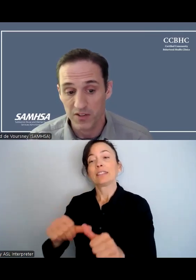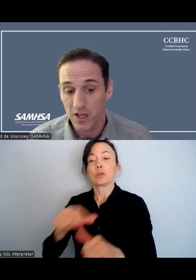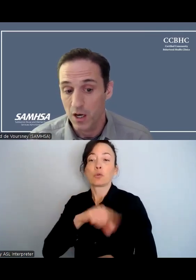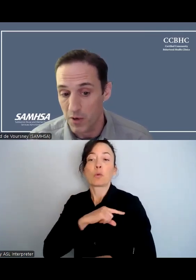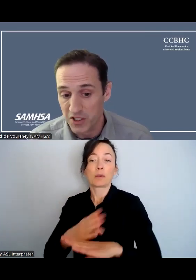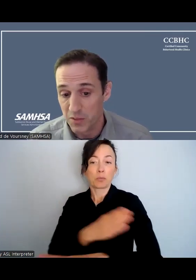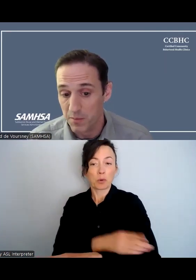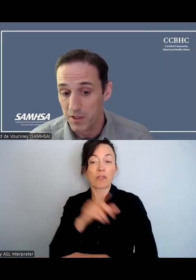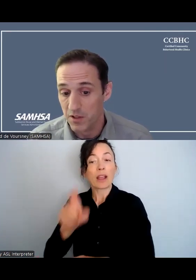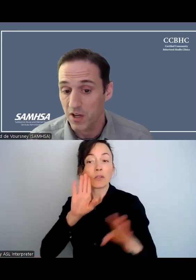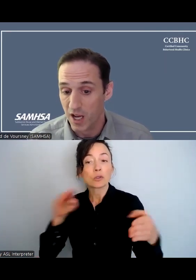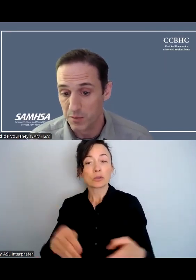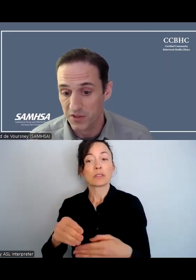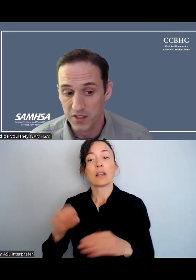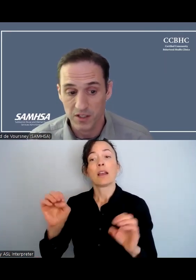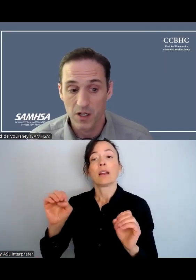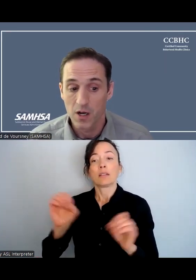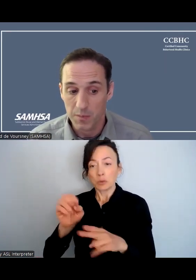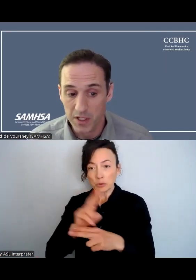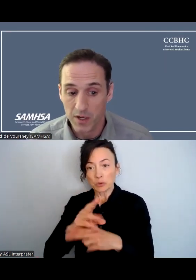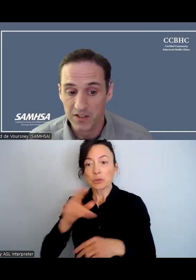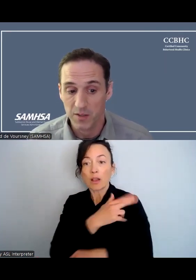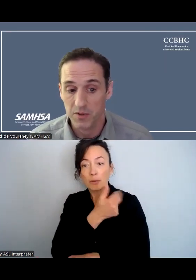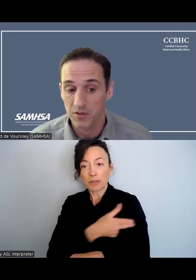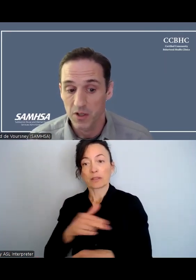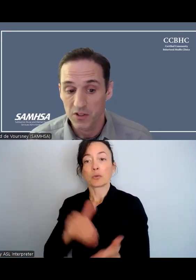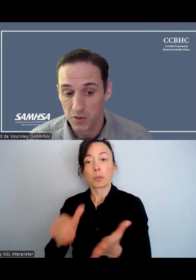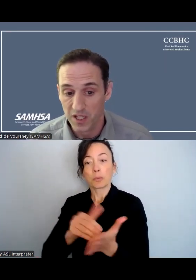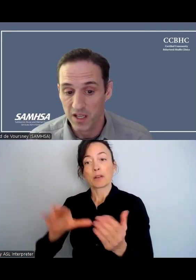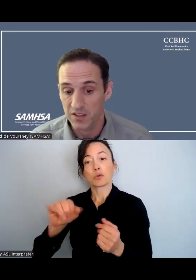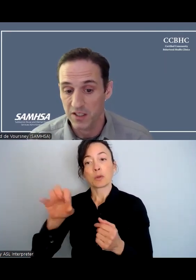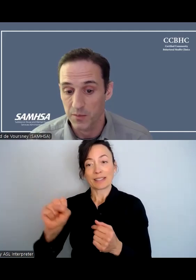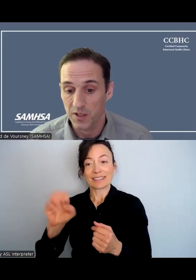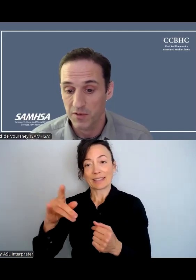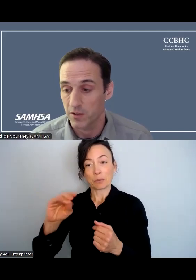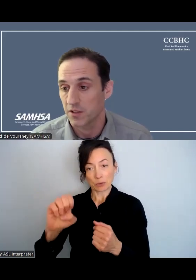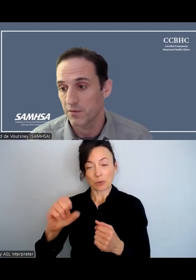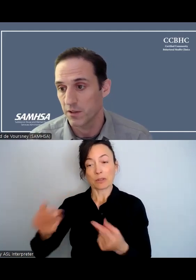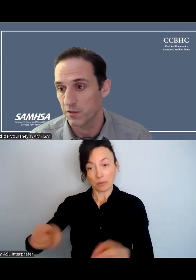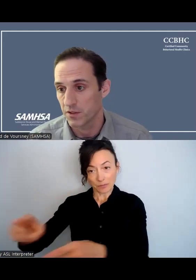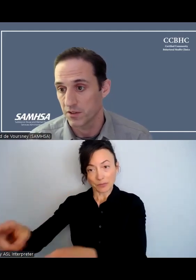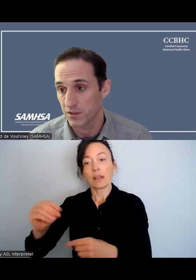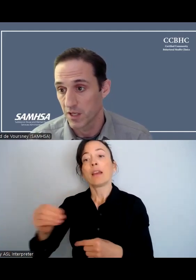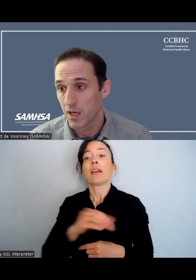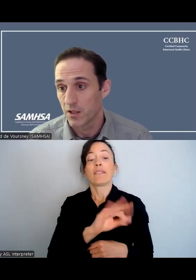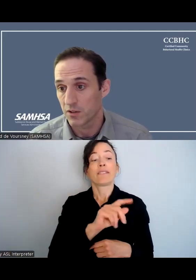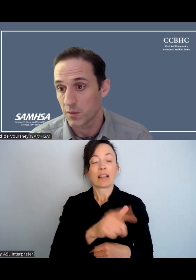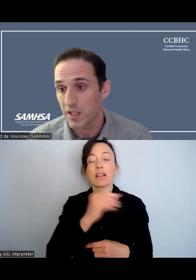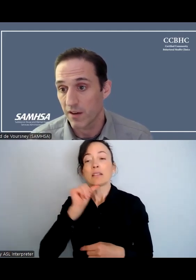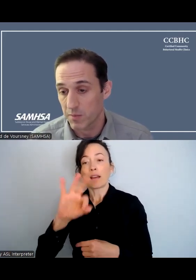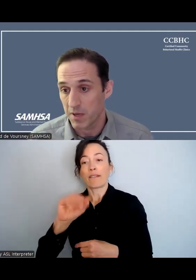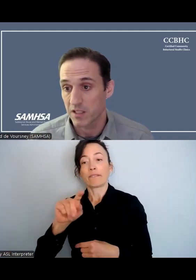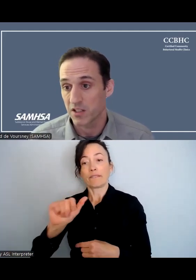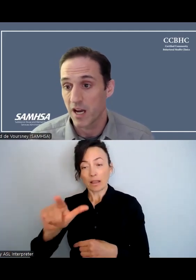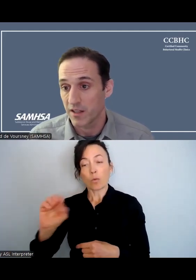have to address emergency department use, hospitalization, repeated crisis episodes, suicide deaths and attempts, and fatal and non-fatal overdoses. So they